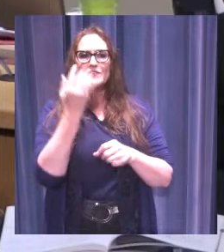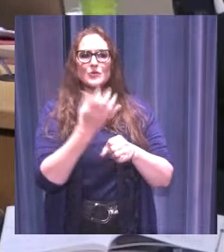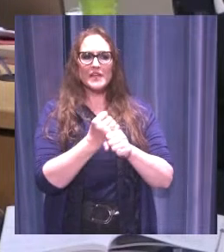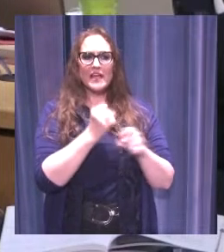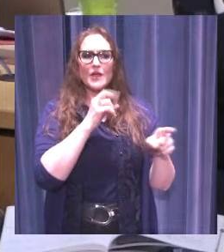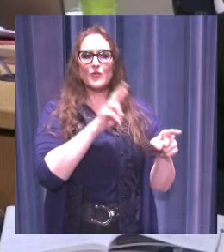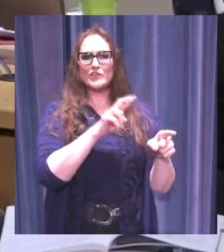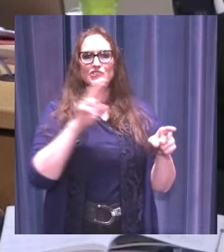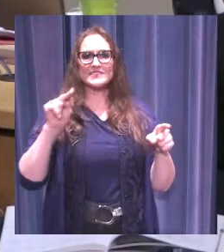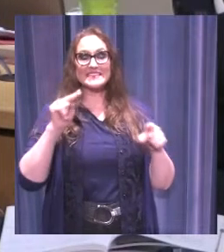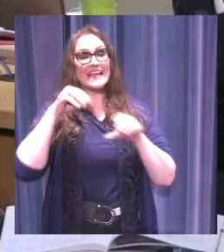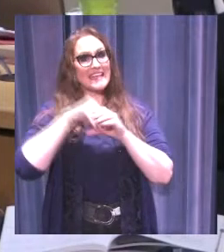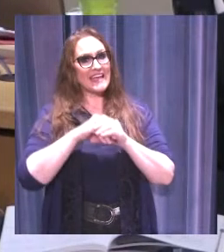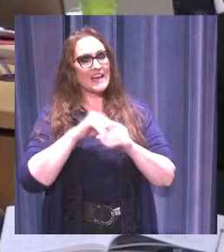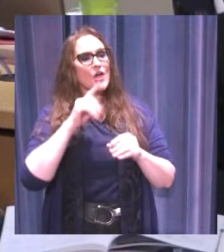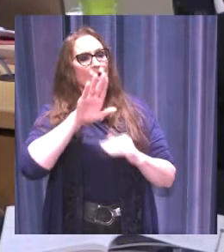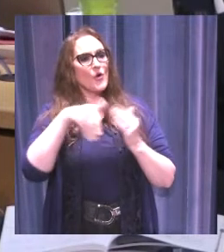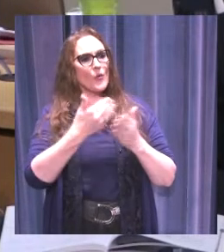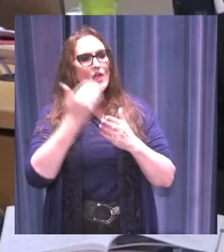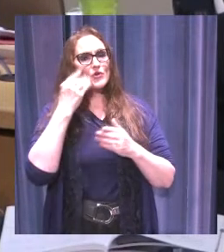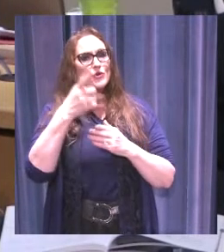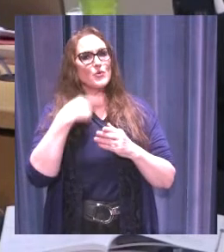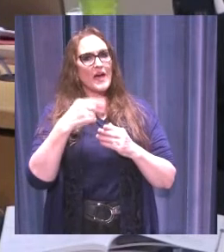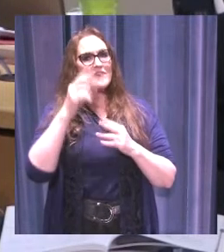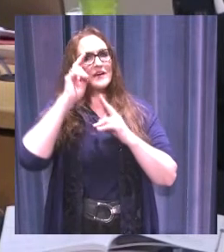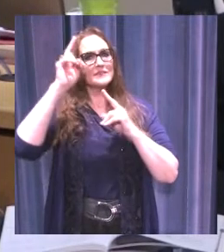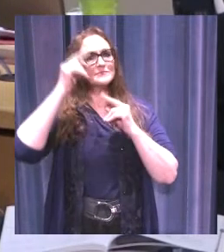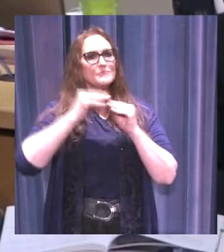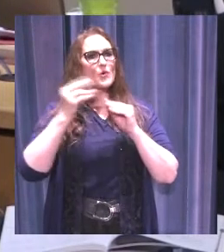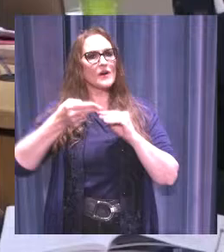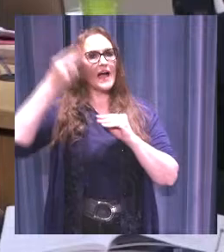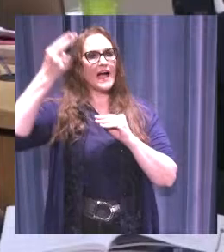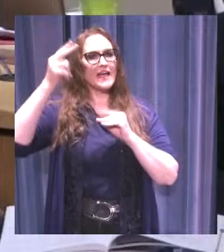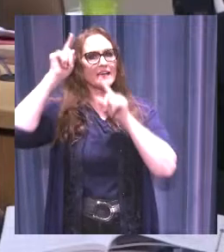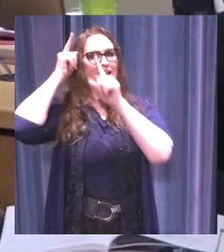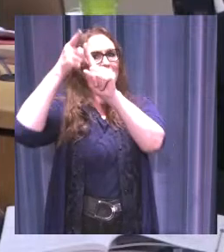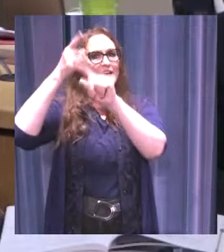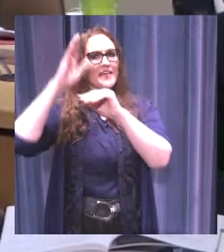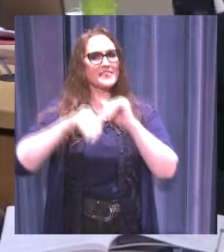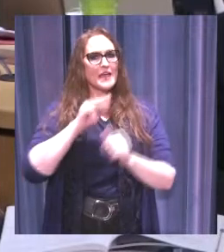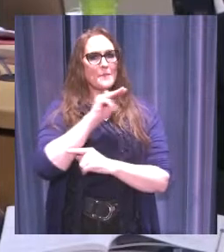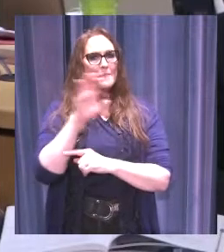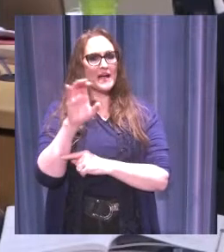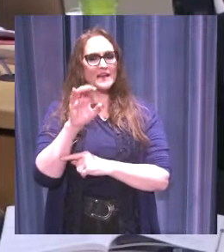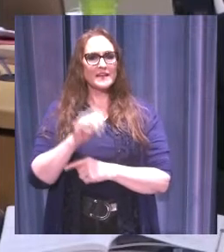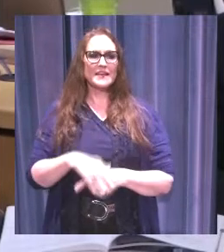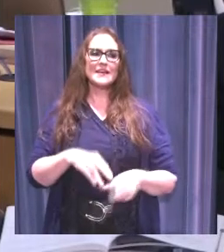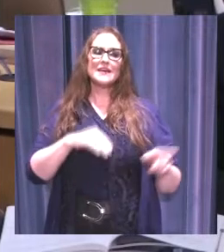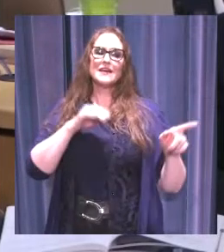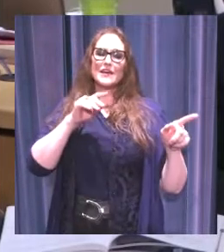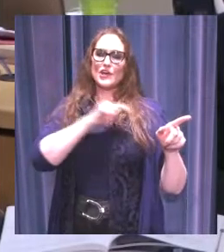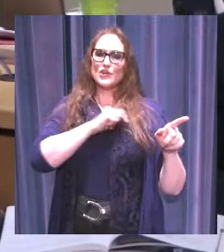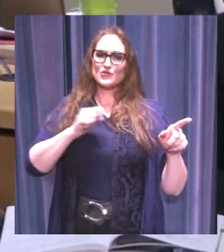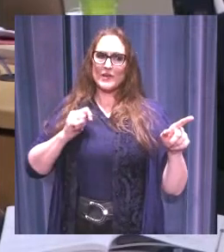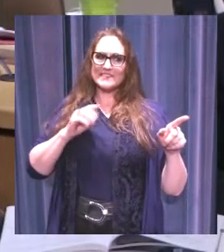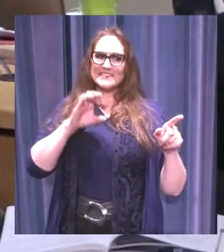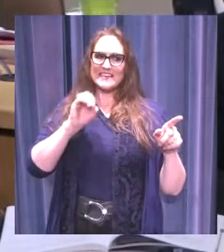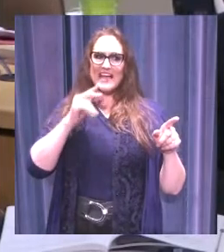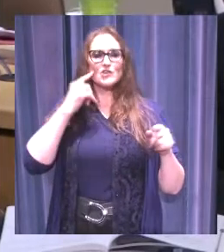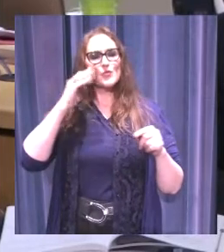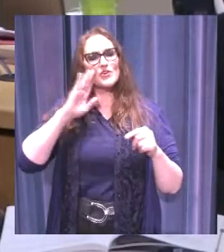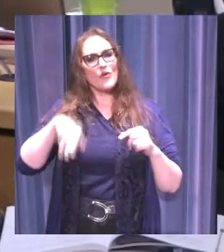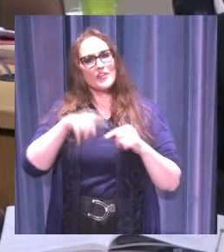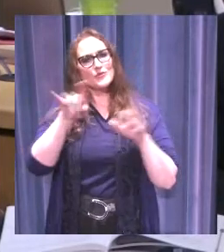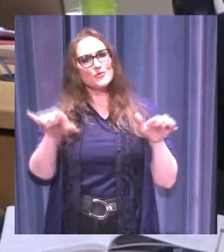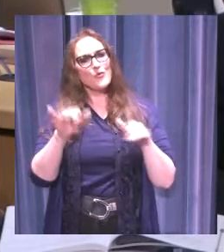in. And we all know you have a higher aspirations than Mott. Trustee Couch, we all know you do whatever the chair tells you to